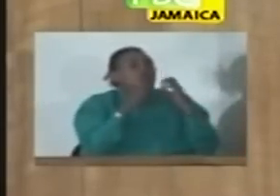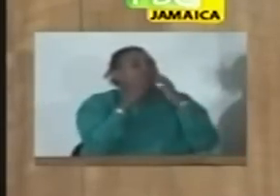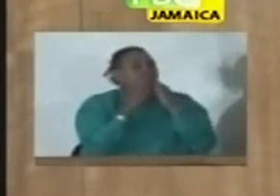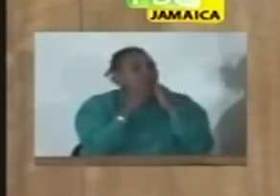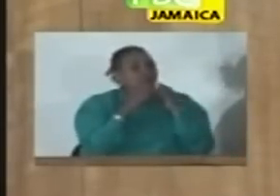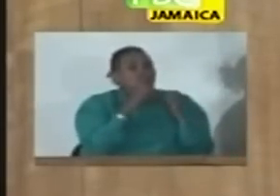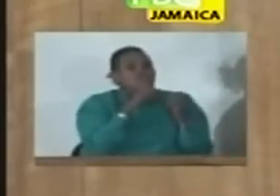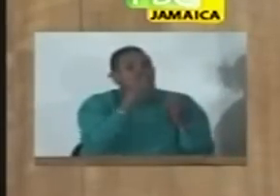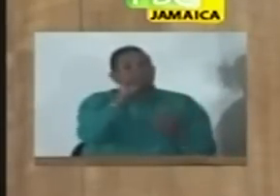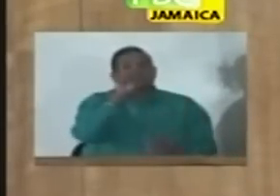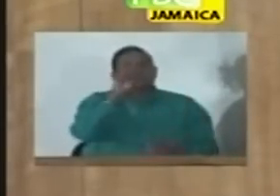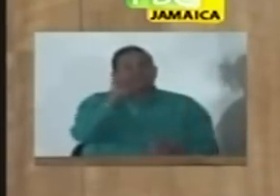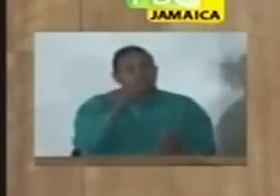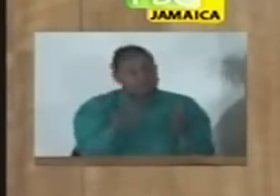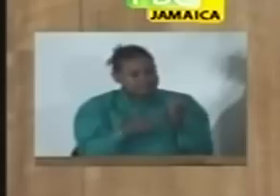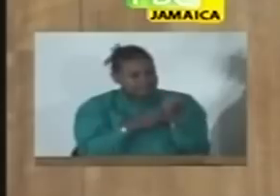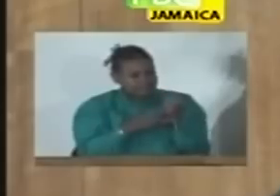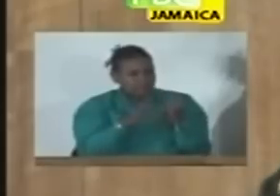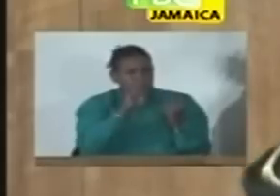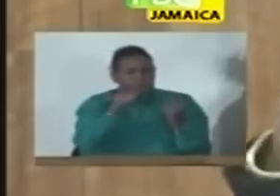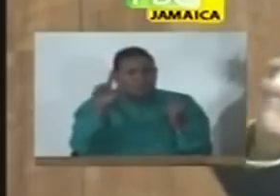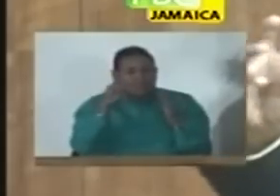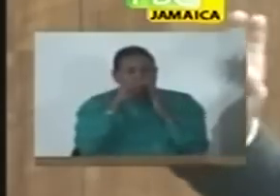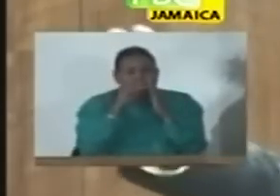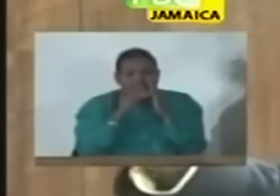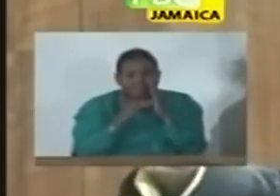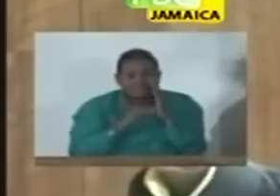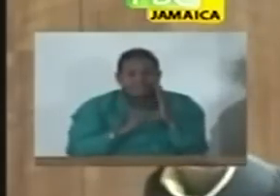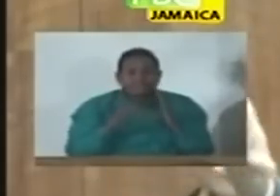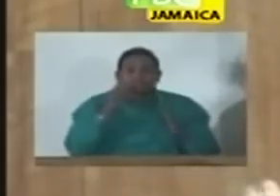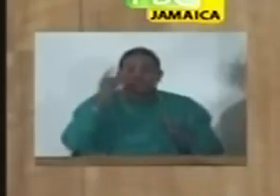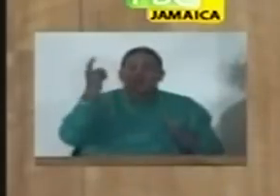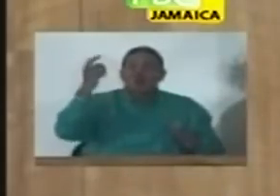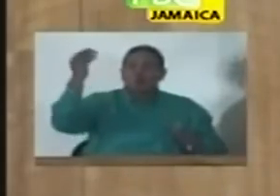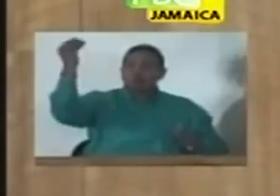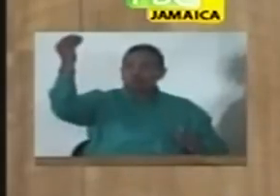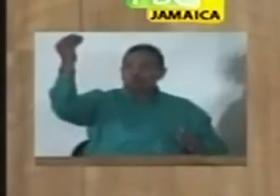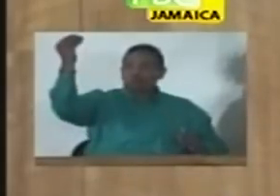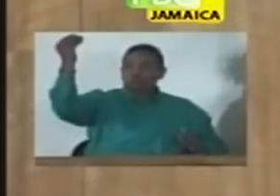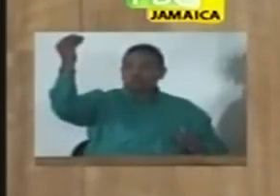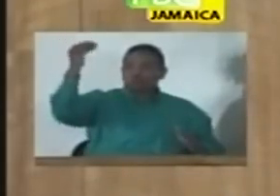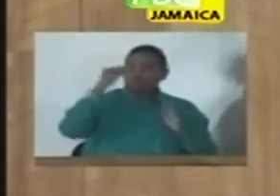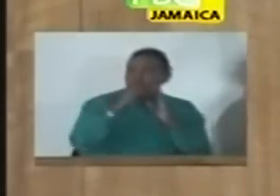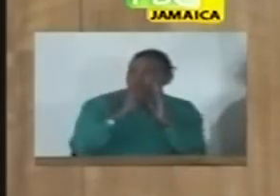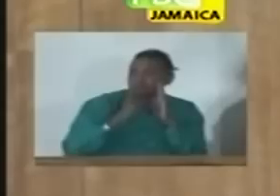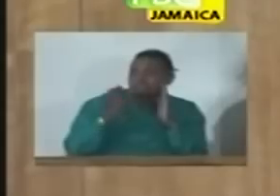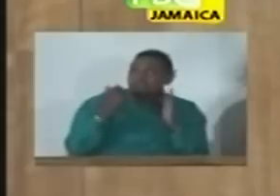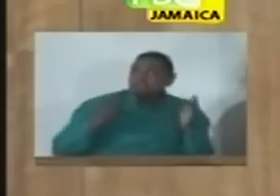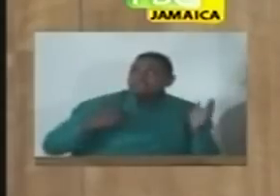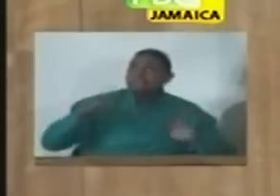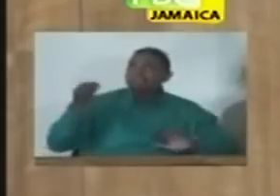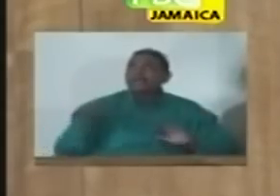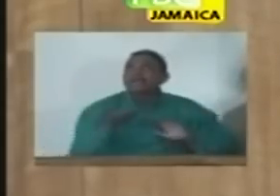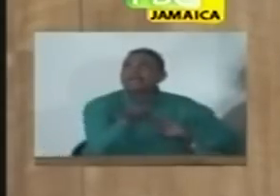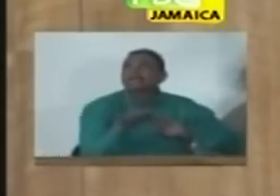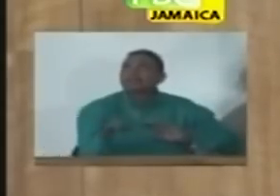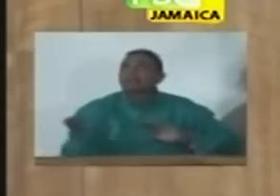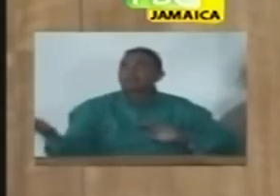a trust. That a trust is not only for the big people in the society, but it can apply to the little